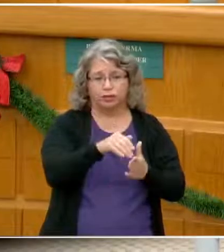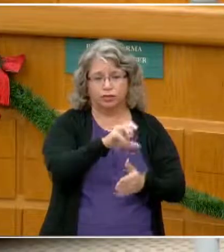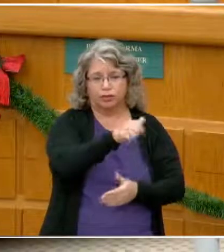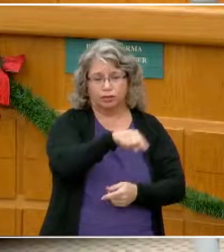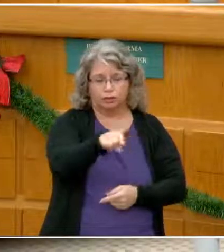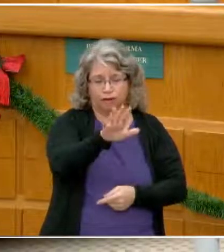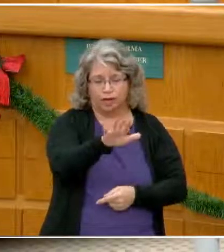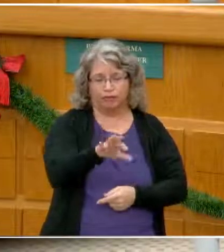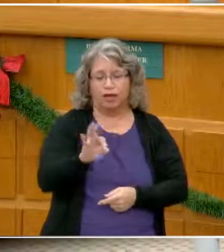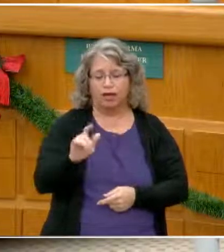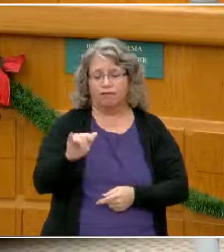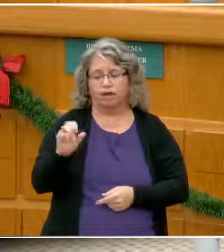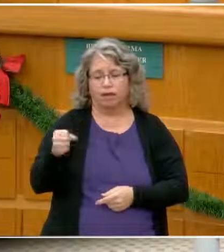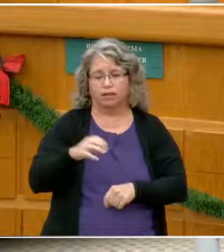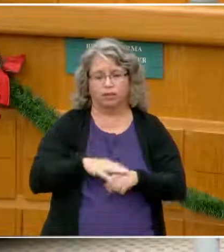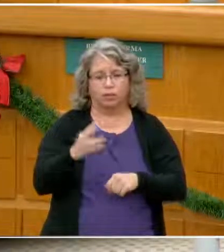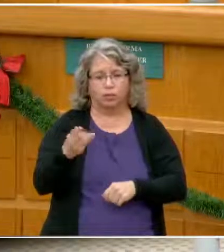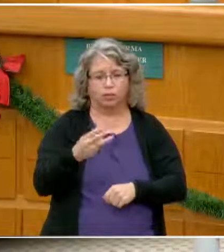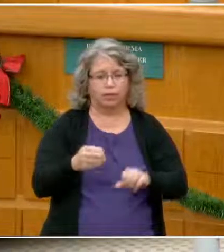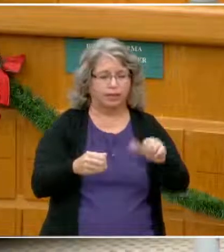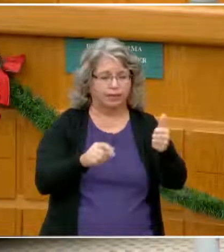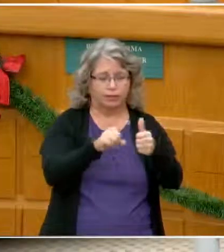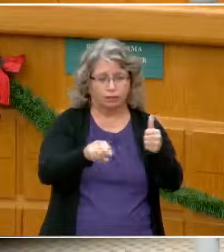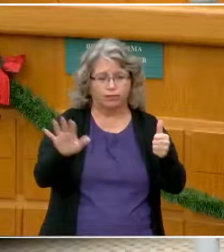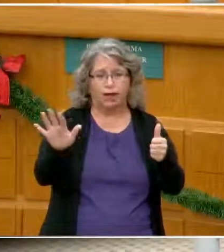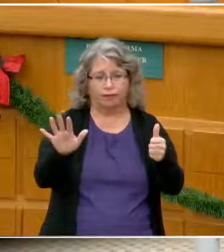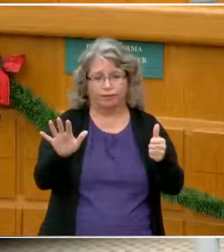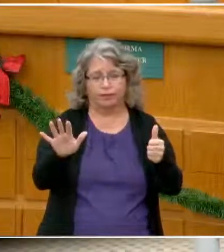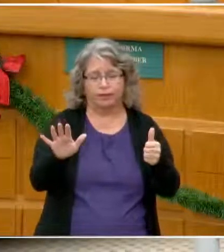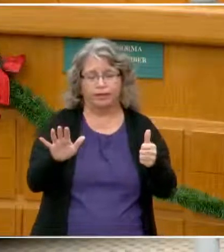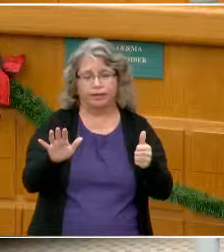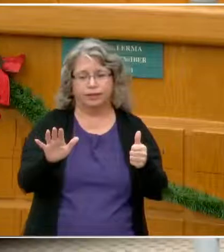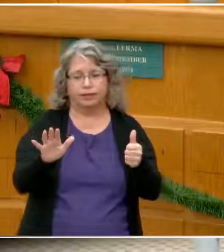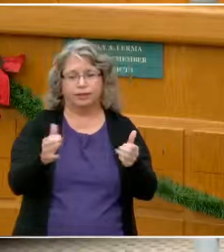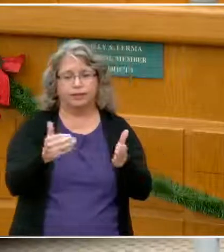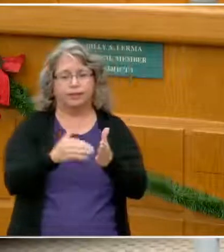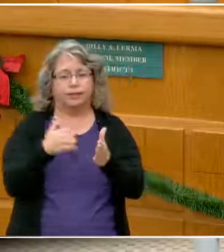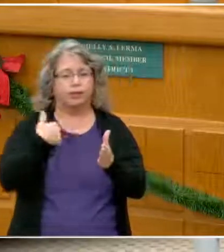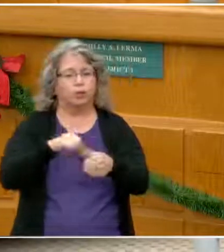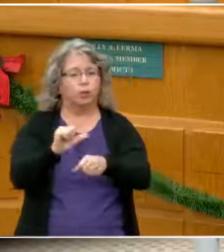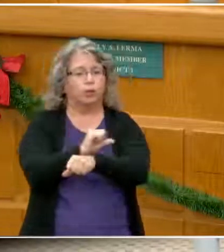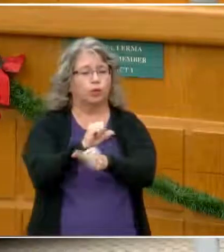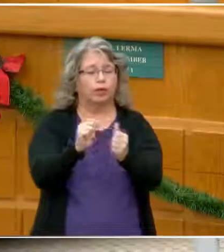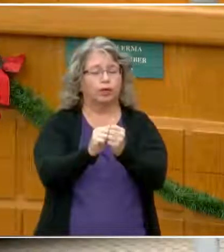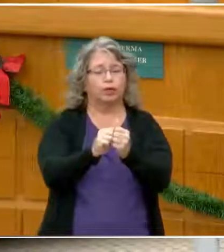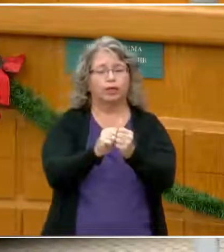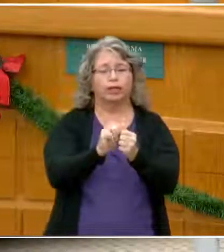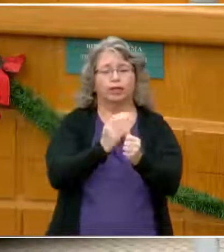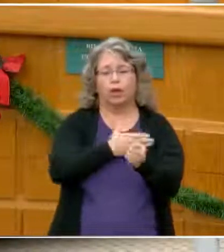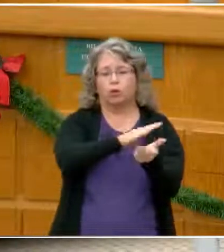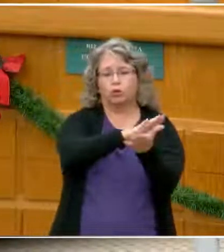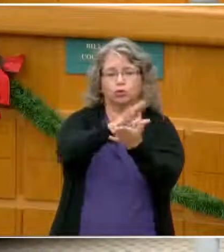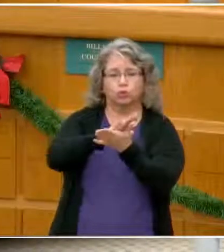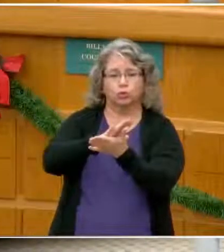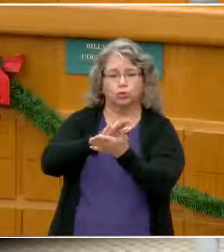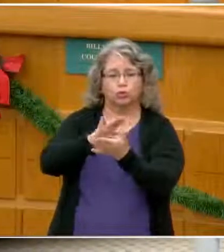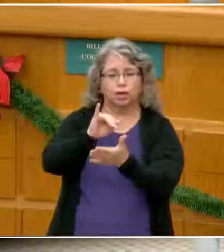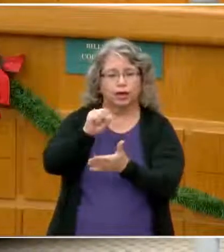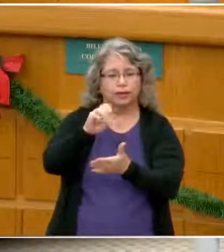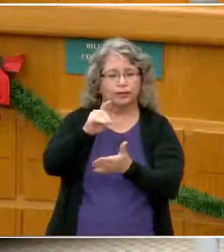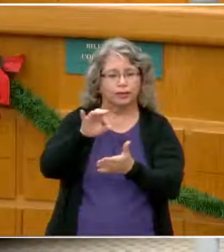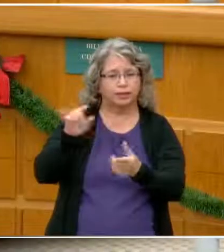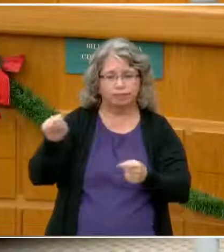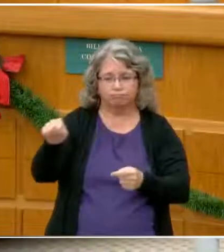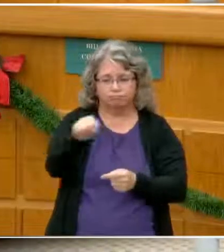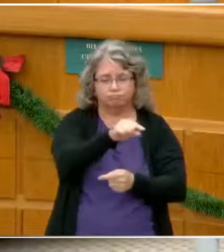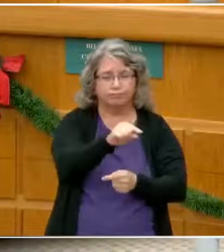Falas parking lot on Wednesday from 10 to 5 as well. Again, we're working with our ISDs to get as many kids vaccinated as